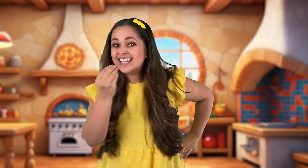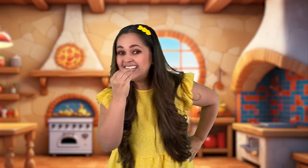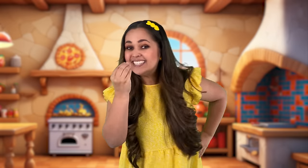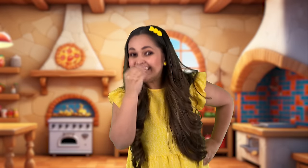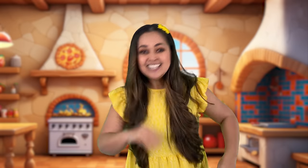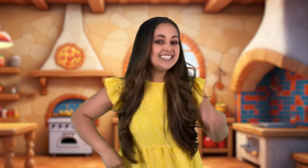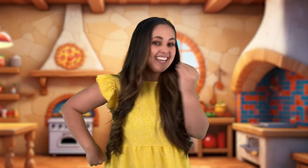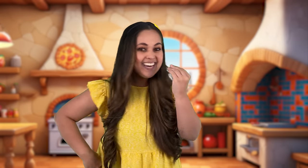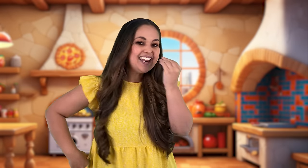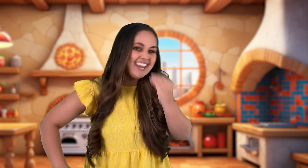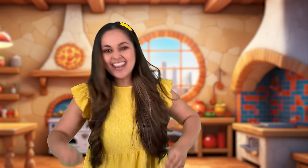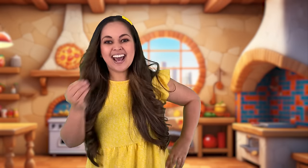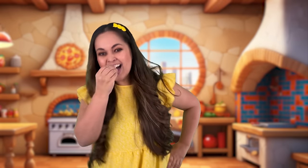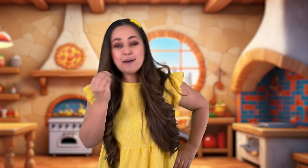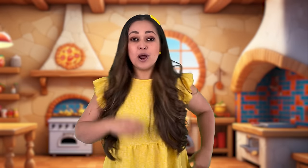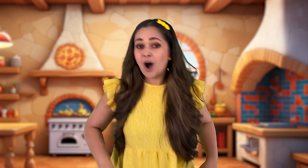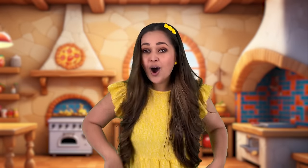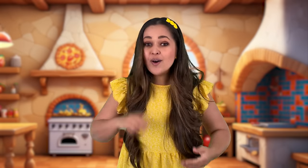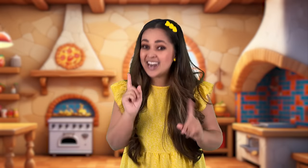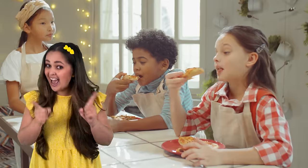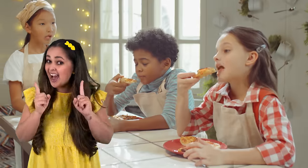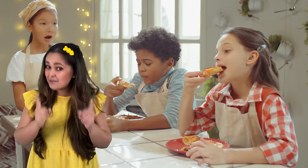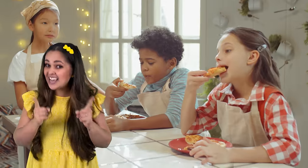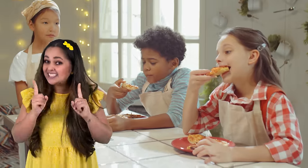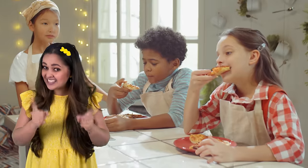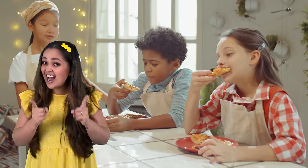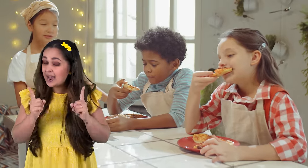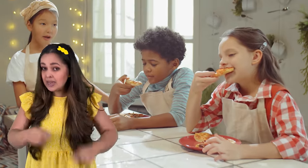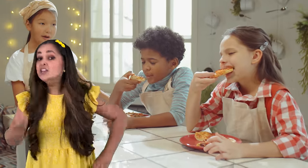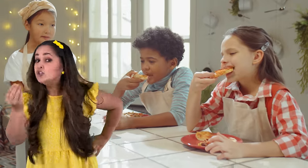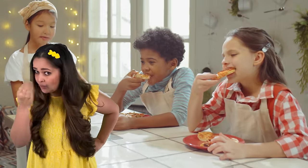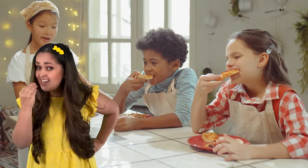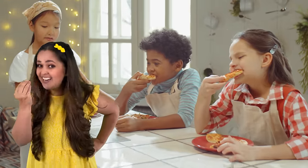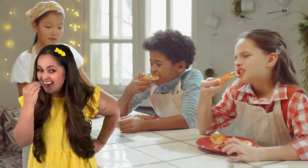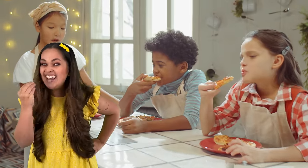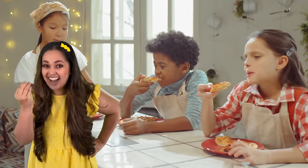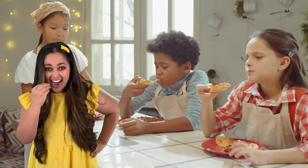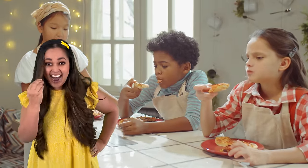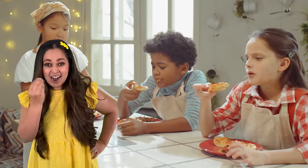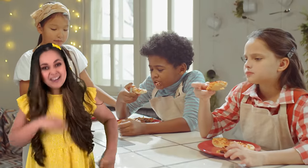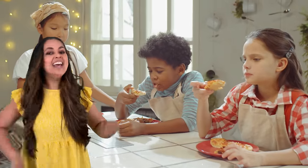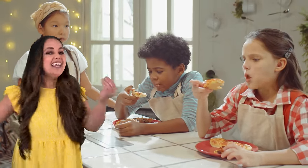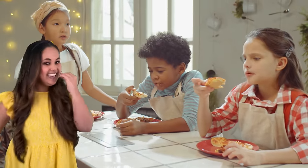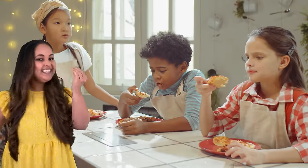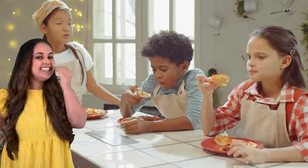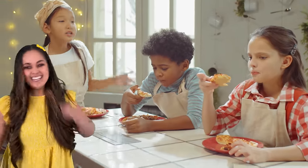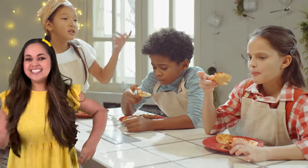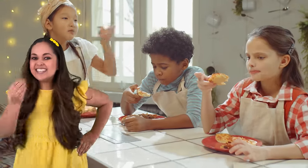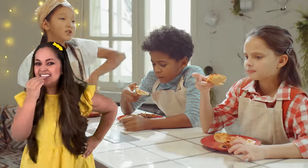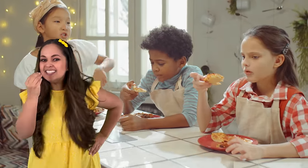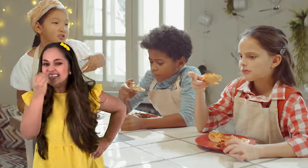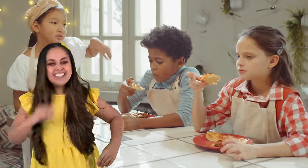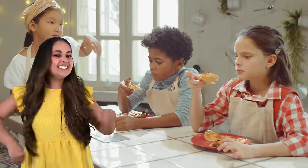eat, eat, eat, eat it up. Come on, now it's time to eat it up. Eat,